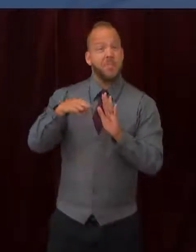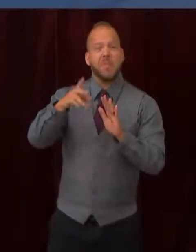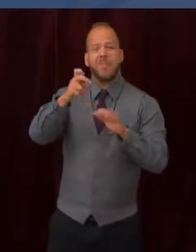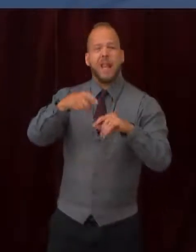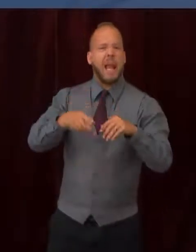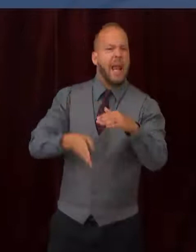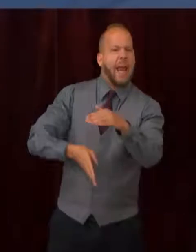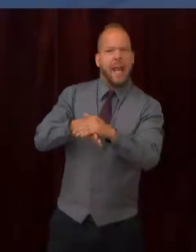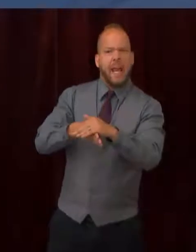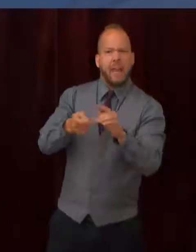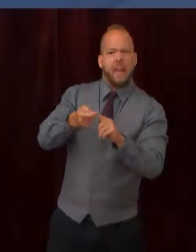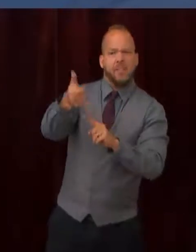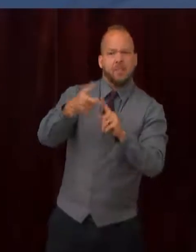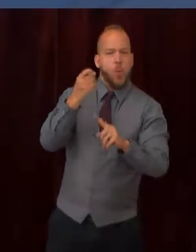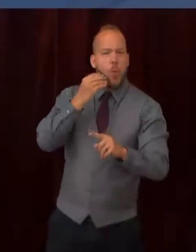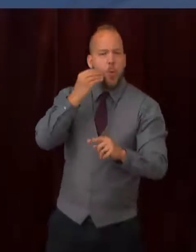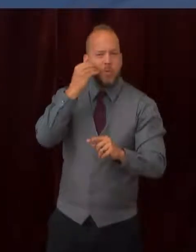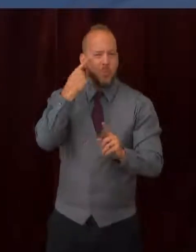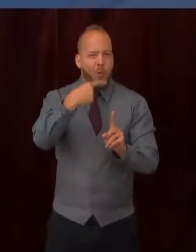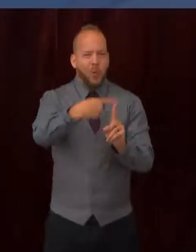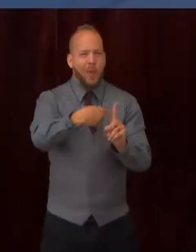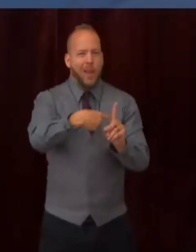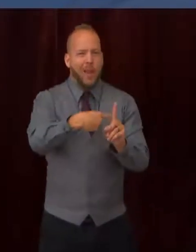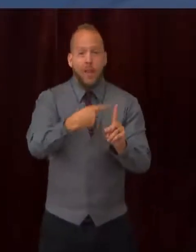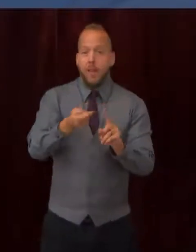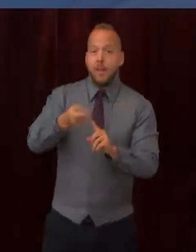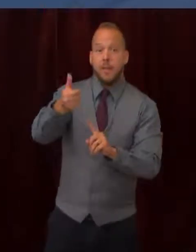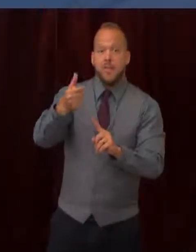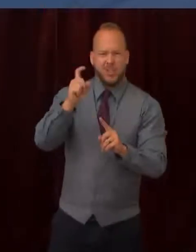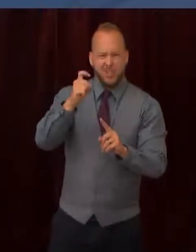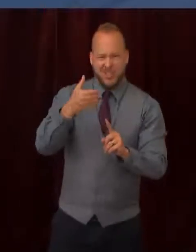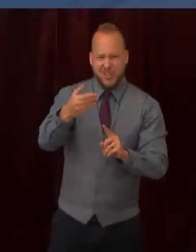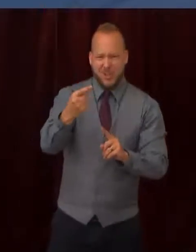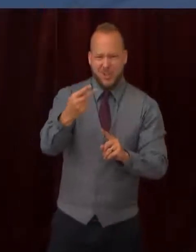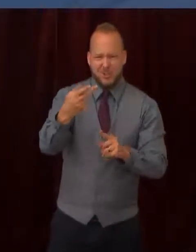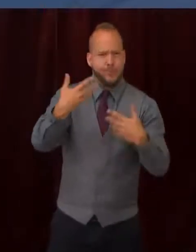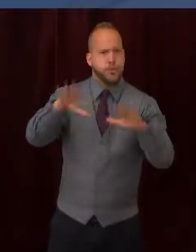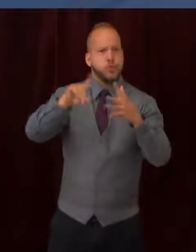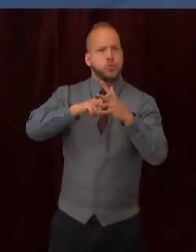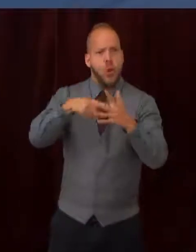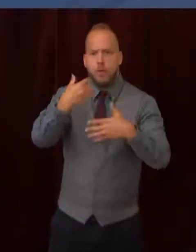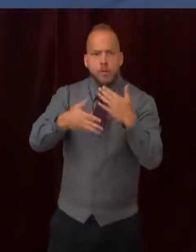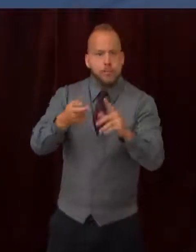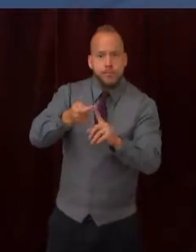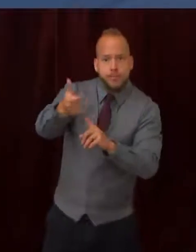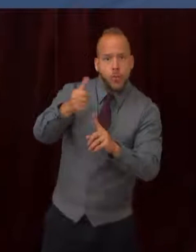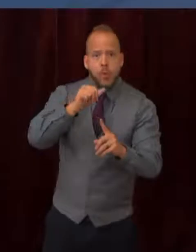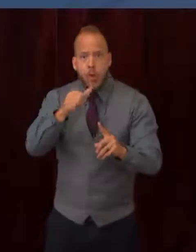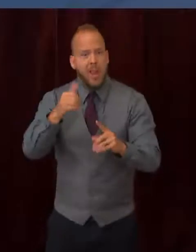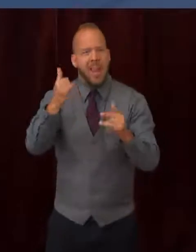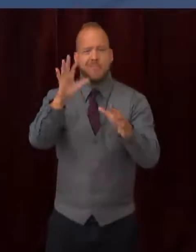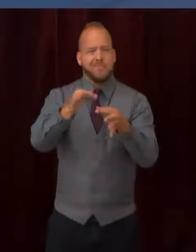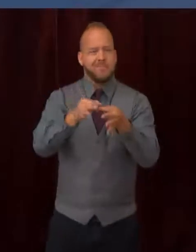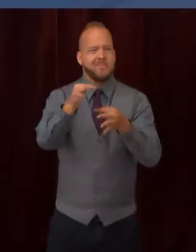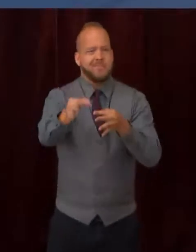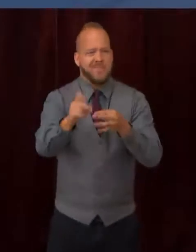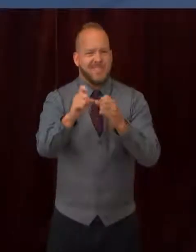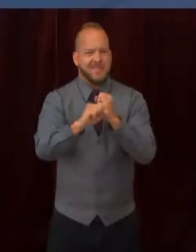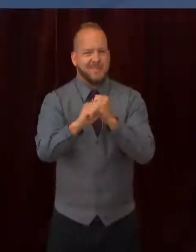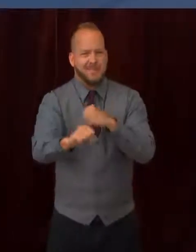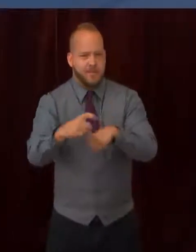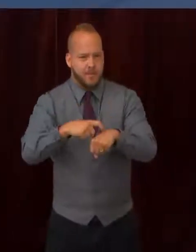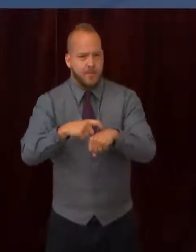Thursday. It will include some modest adjustments. And because we're still significantly impacted by